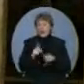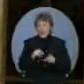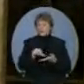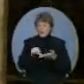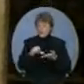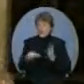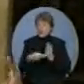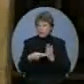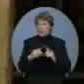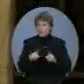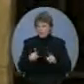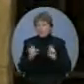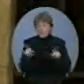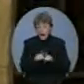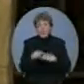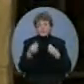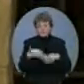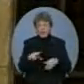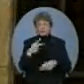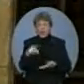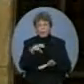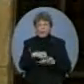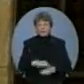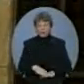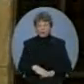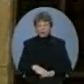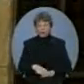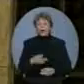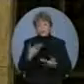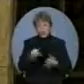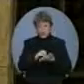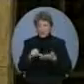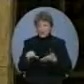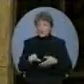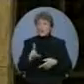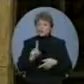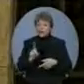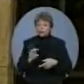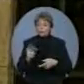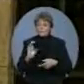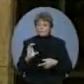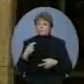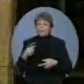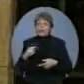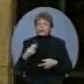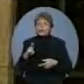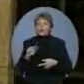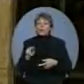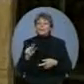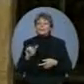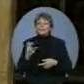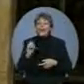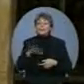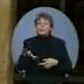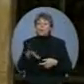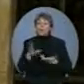Dalton McGinty to harmonize a tax squeeze that is going to hit every Ontario family. Mr. who exactly